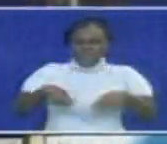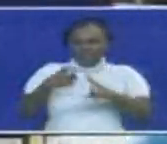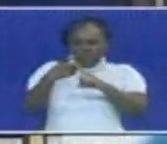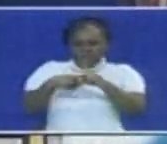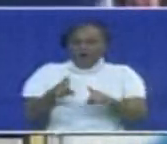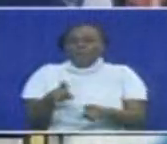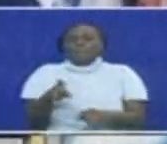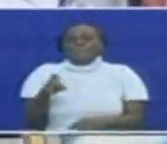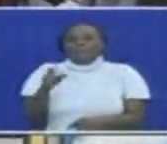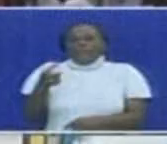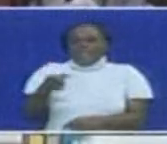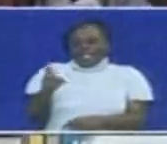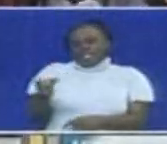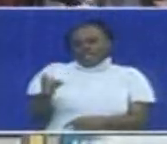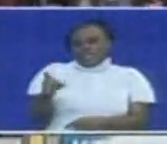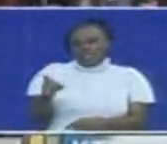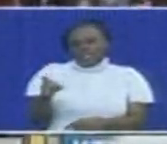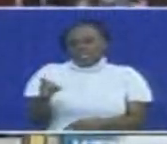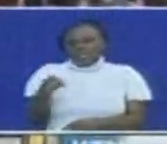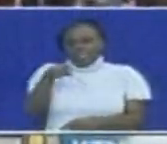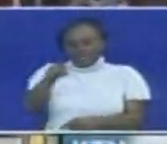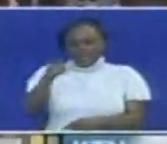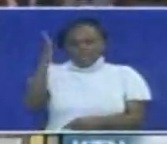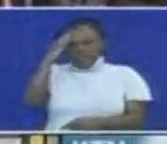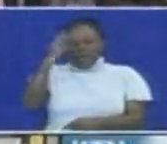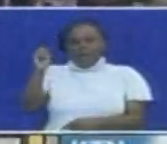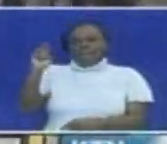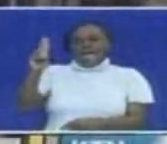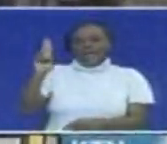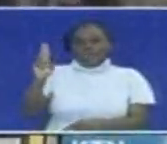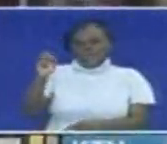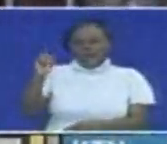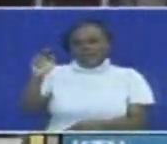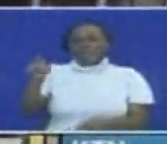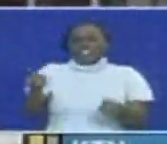Emmanuel Mashumbe, James Chanji, popularly known as Manu Emanuela,